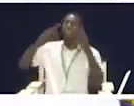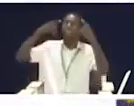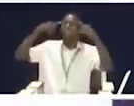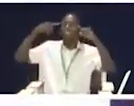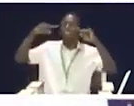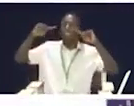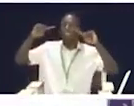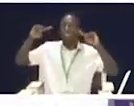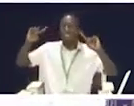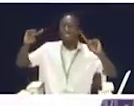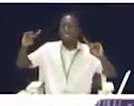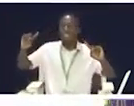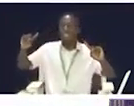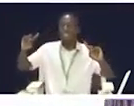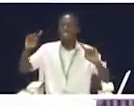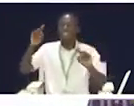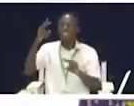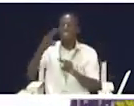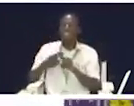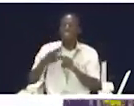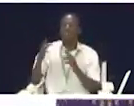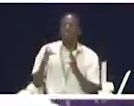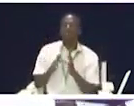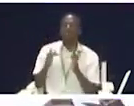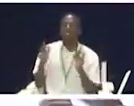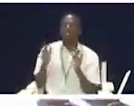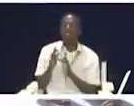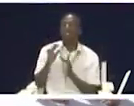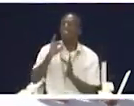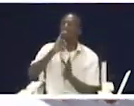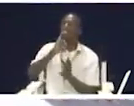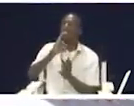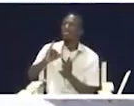Nasaranane, Suna Yesu,